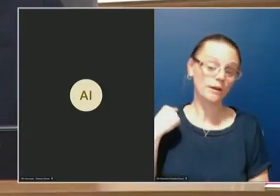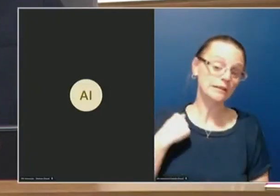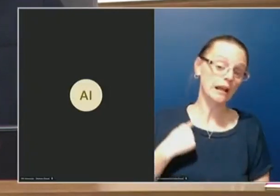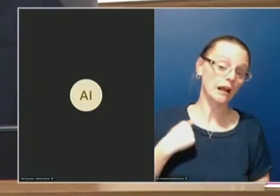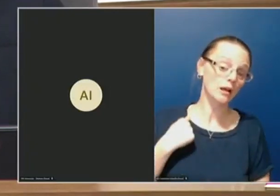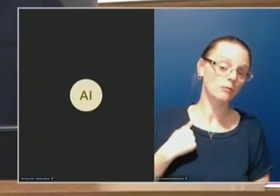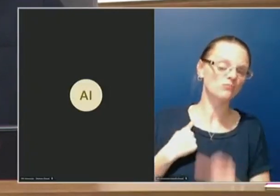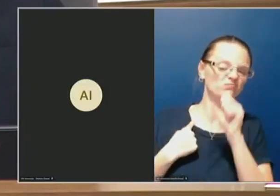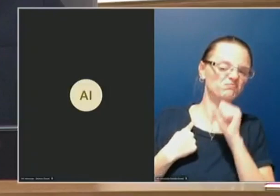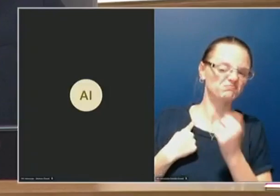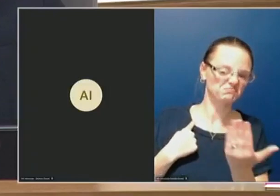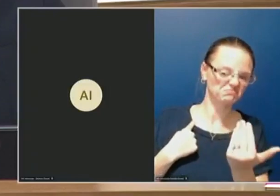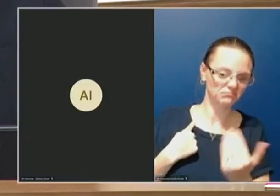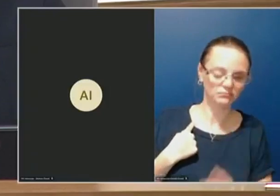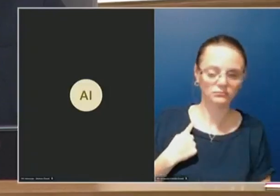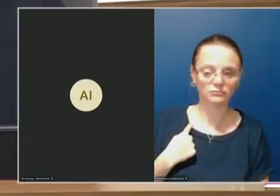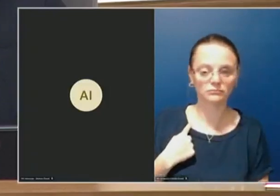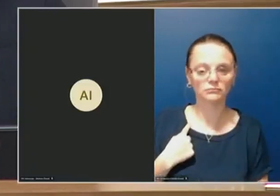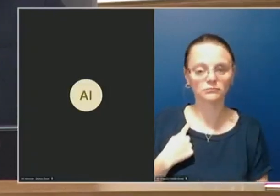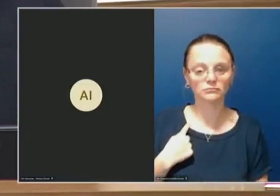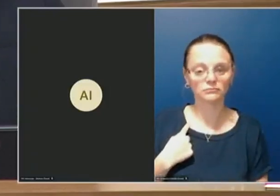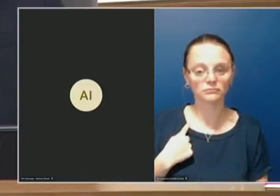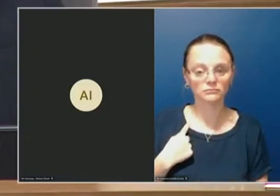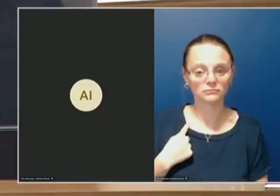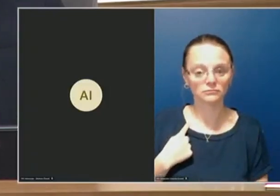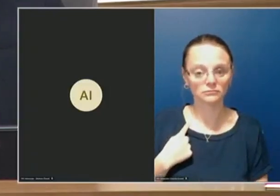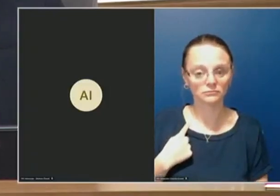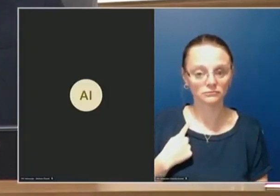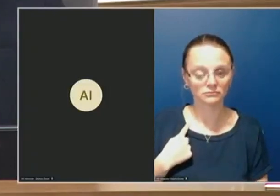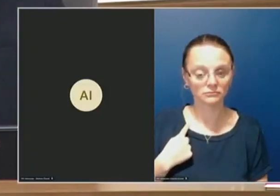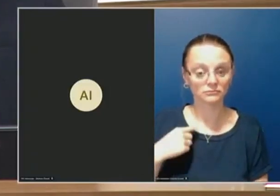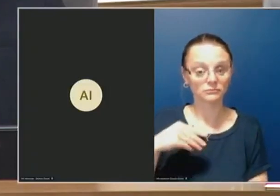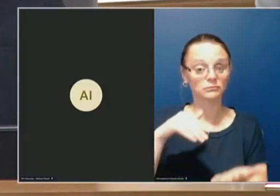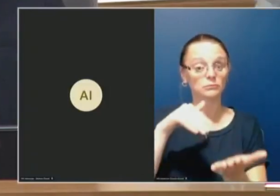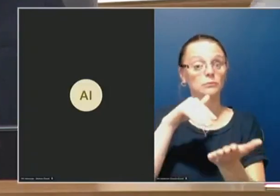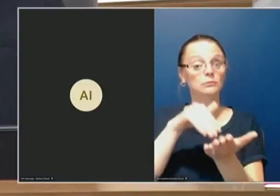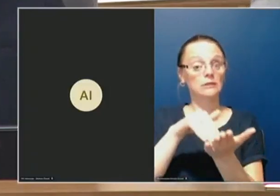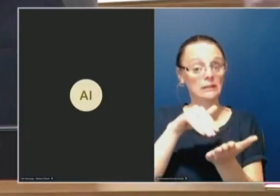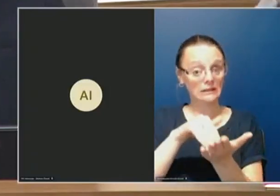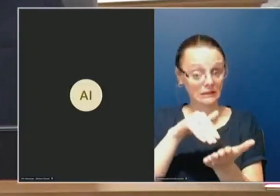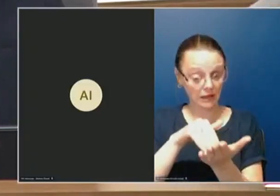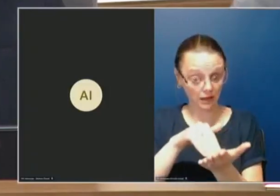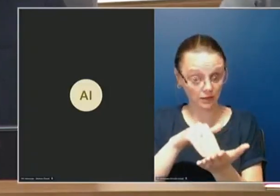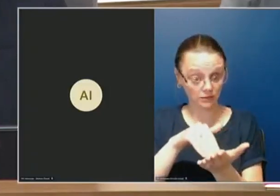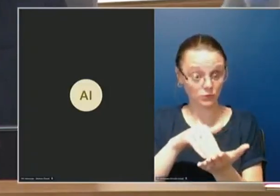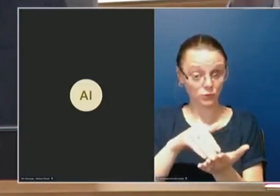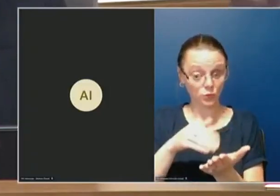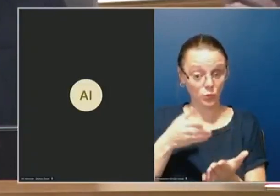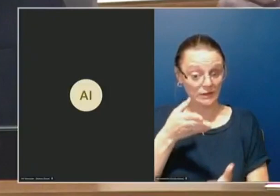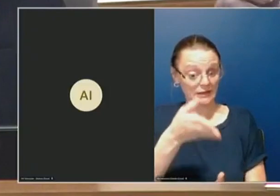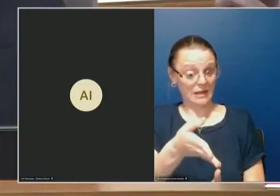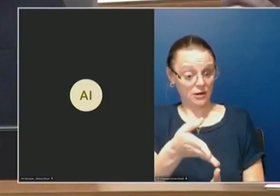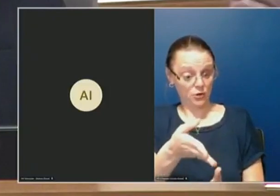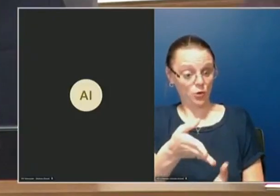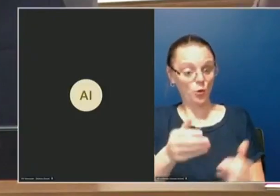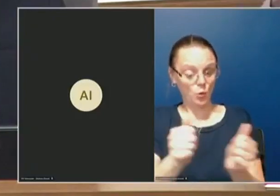doctor not route a single question to his mother, who's in the same room, only directing questions towards him. And